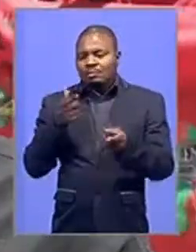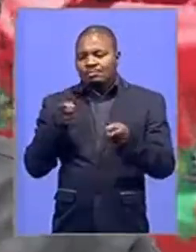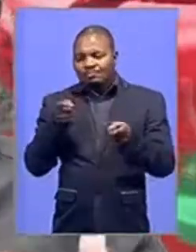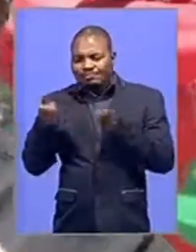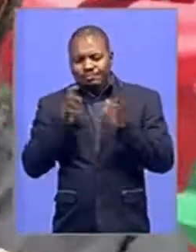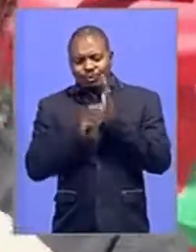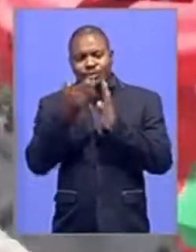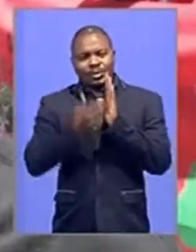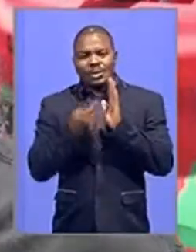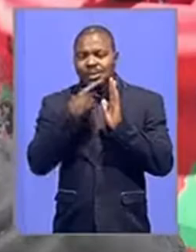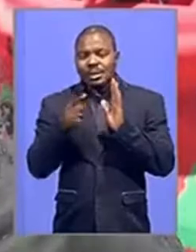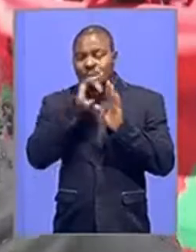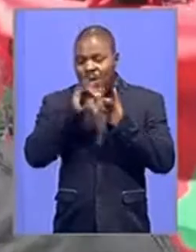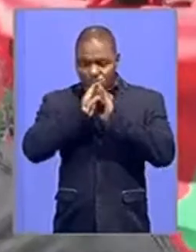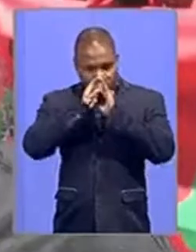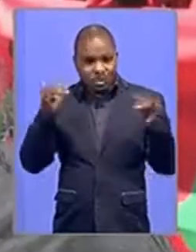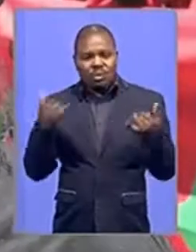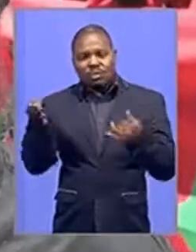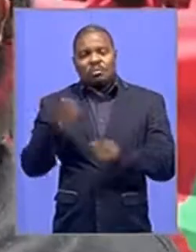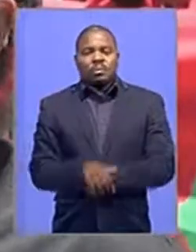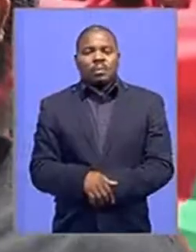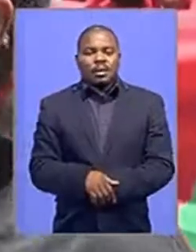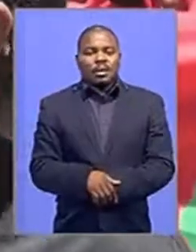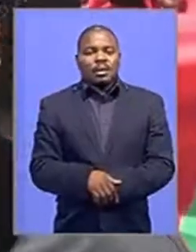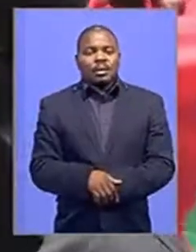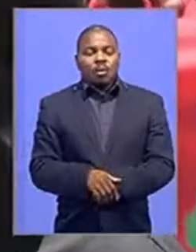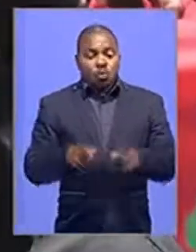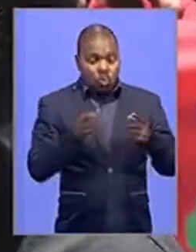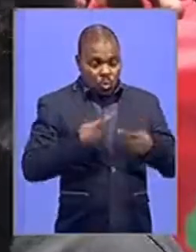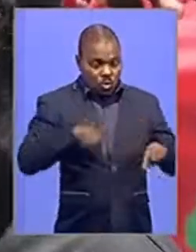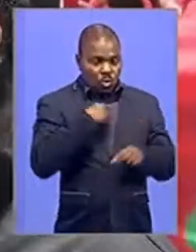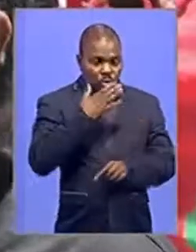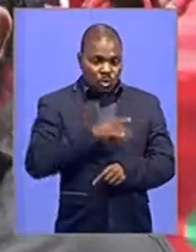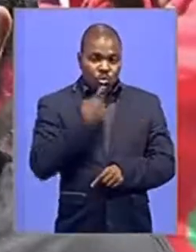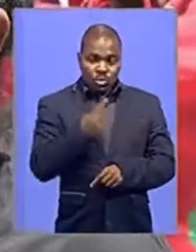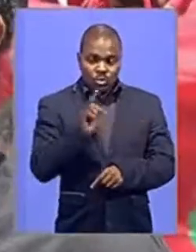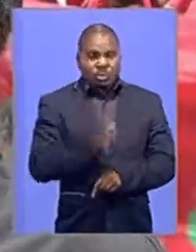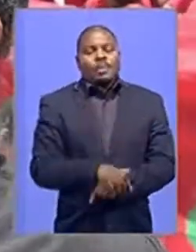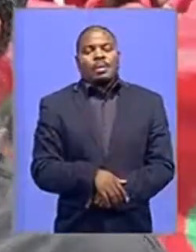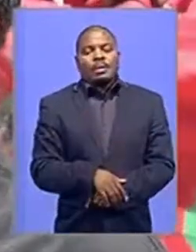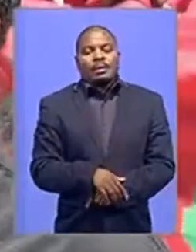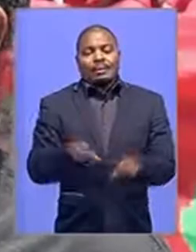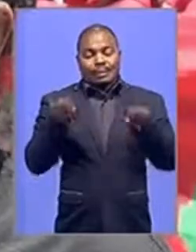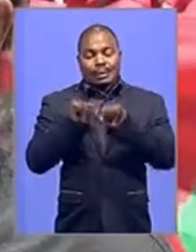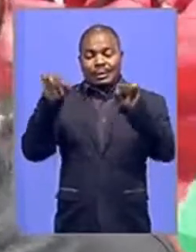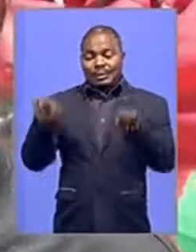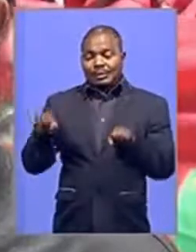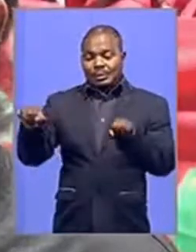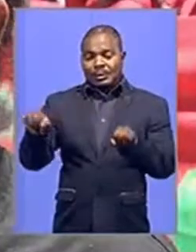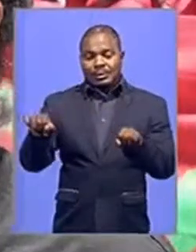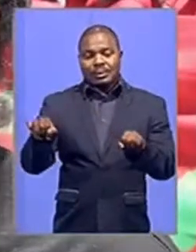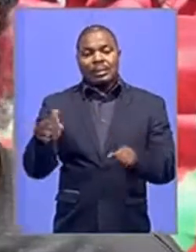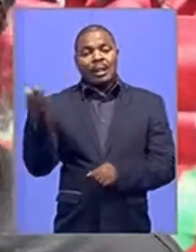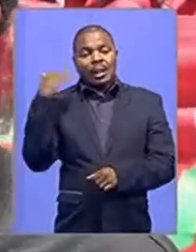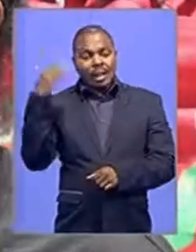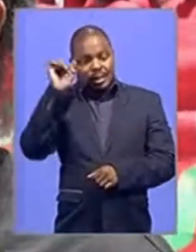it means the problem is worse than before. So therefore, we want to say to them, the system is centralized during COVID,